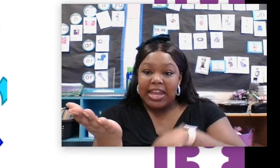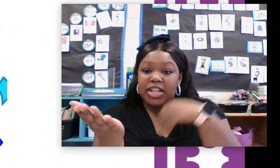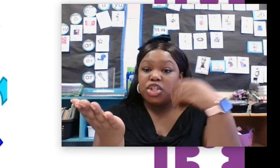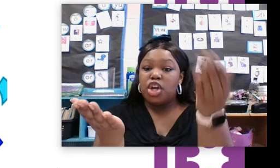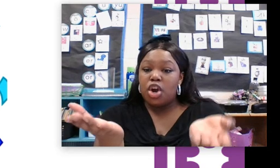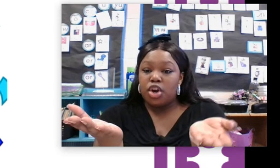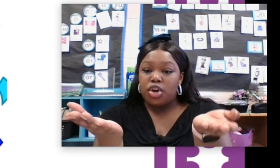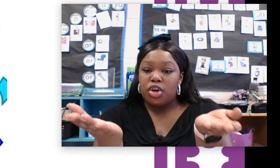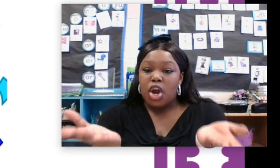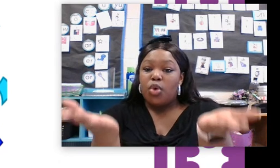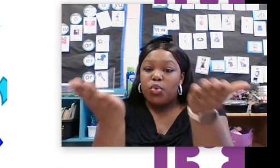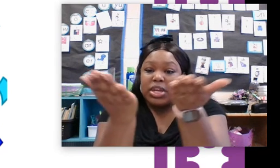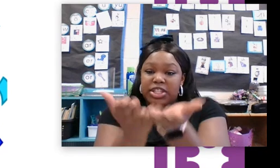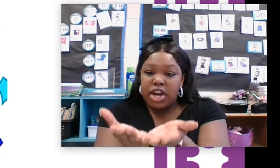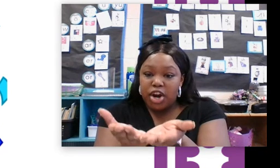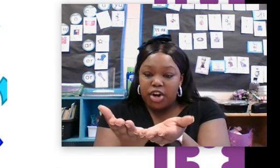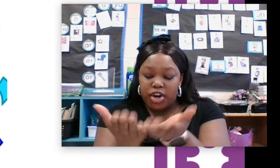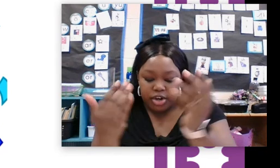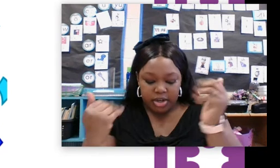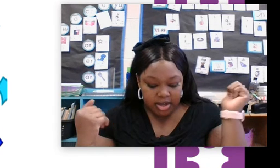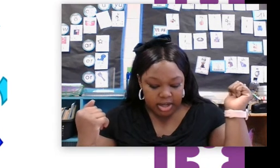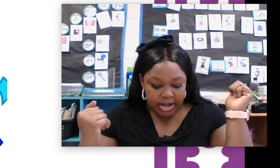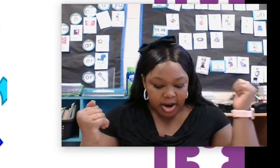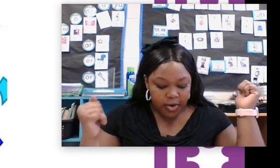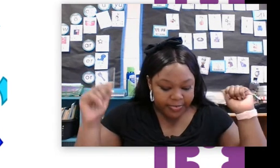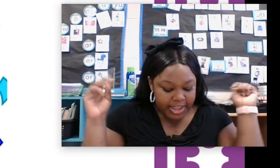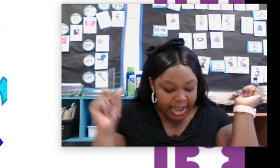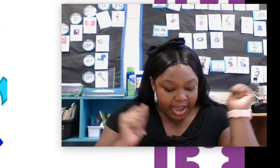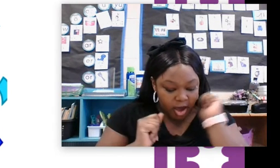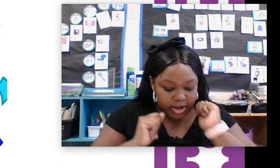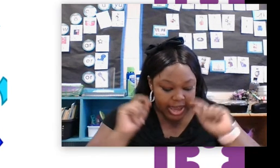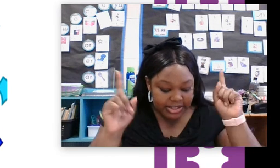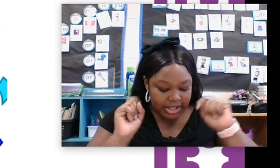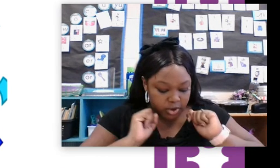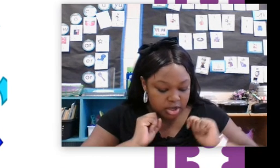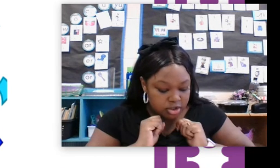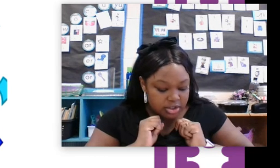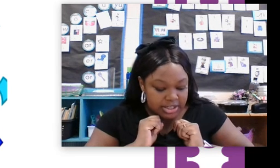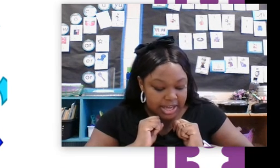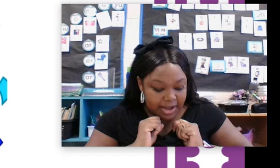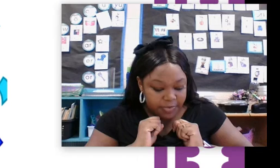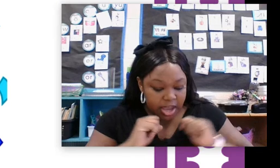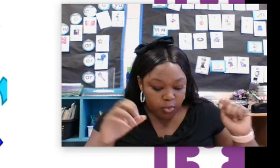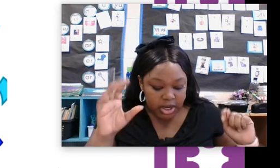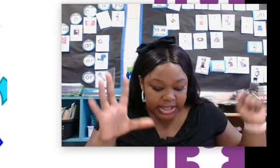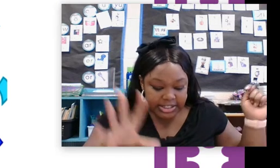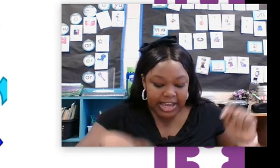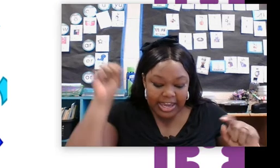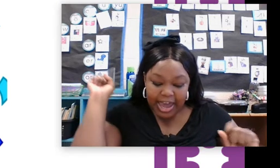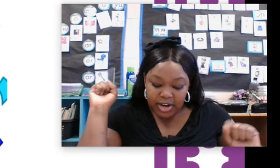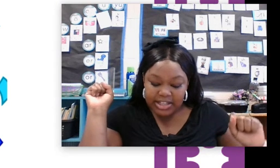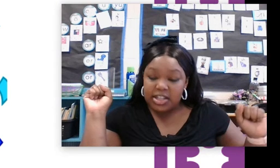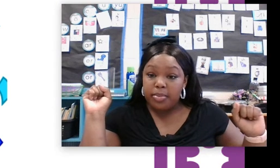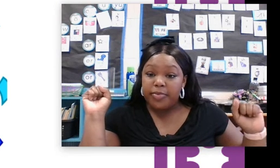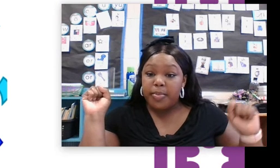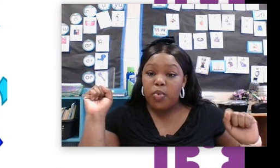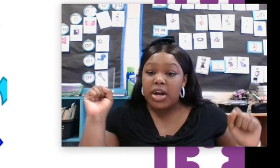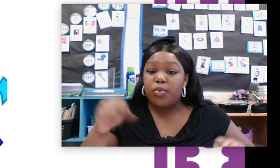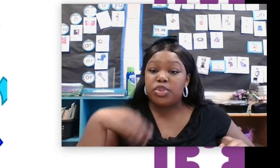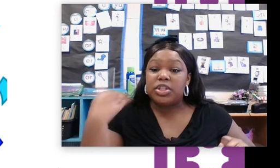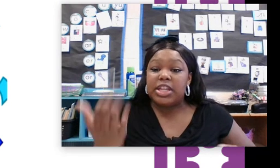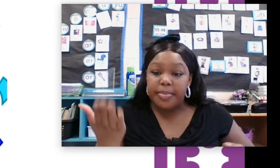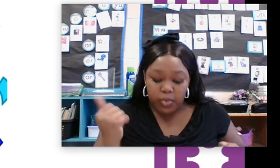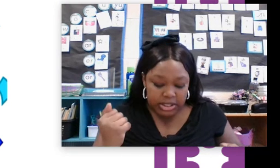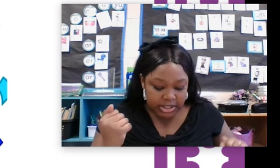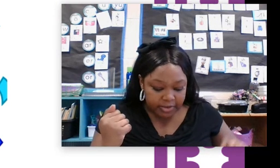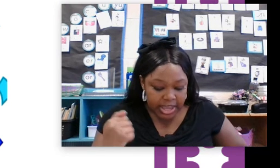Re. Add in turn. Return. Good. Alright. Now, last thing we're going to do today, we're going to take out a syllable from a